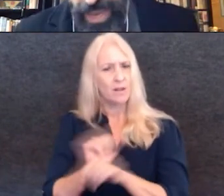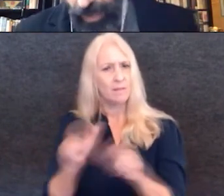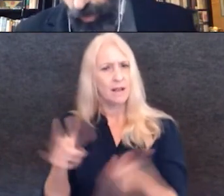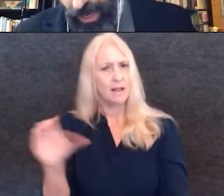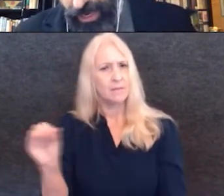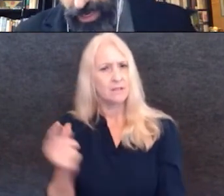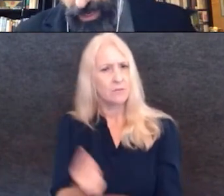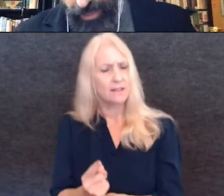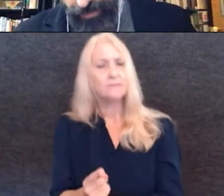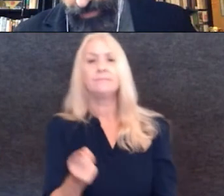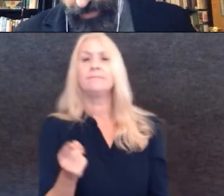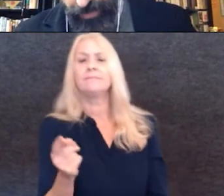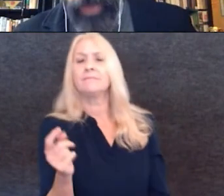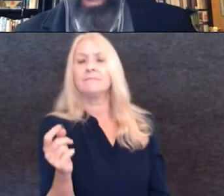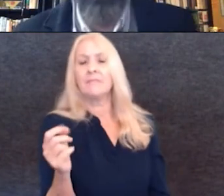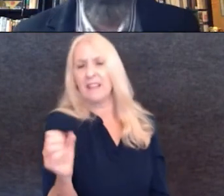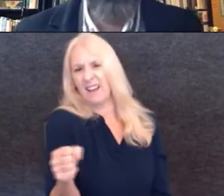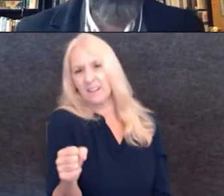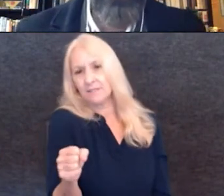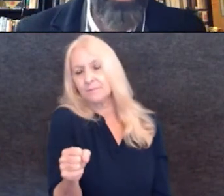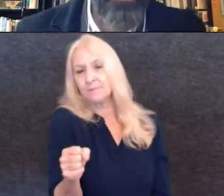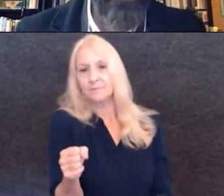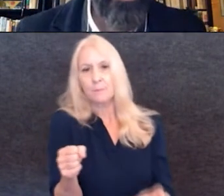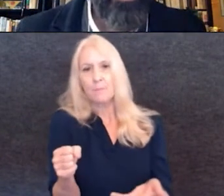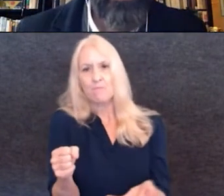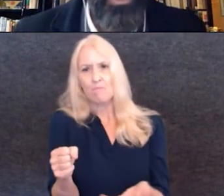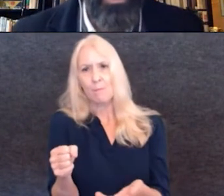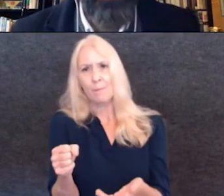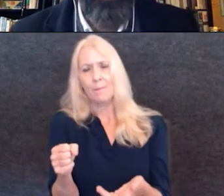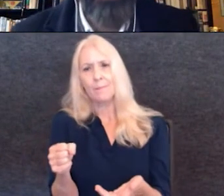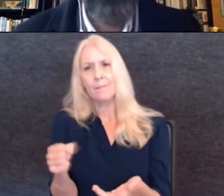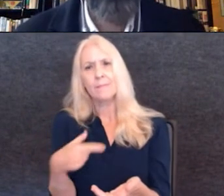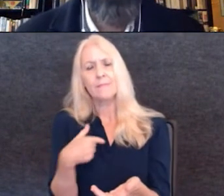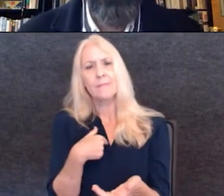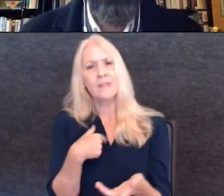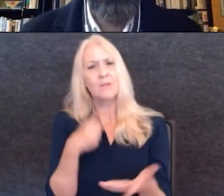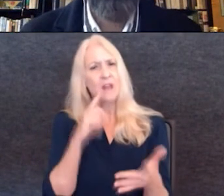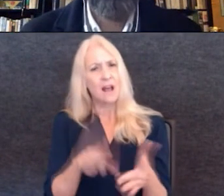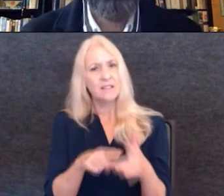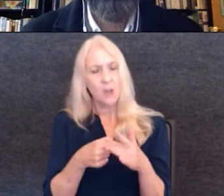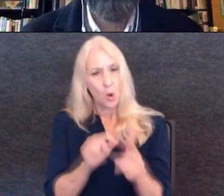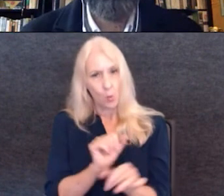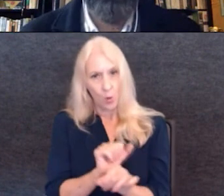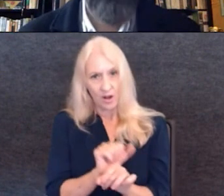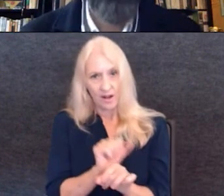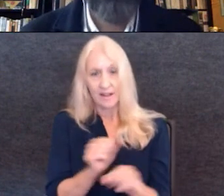When I went to when I started working, I was